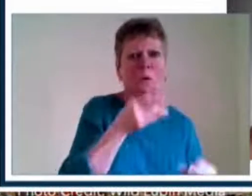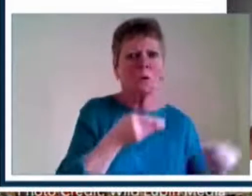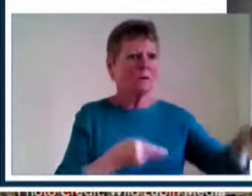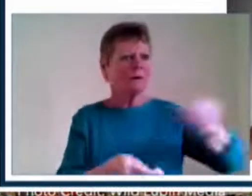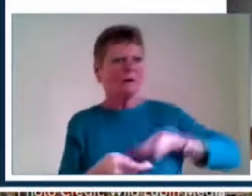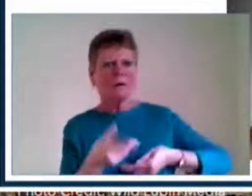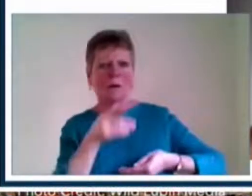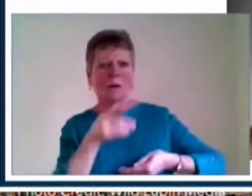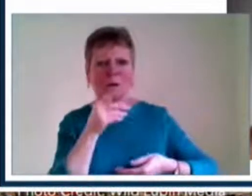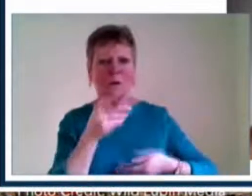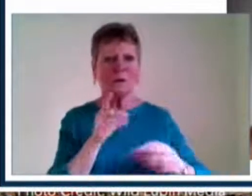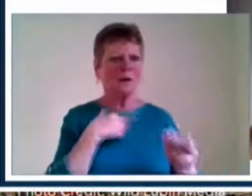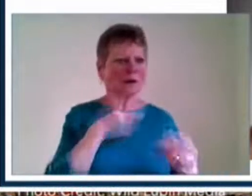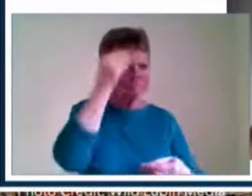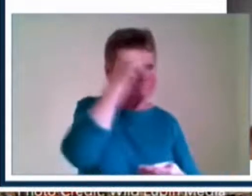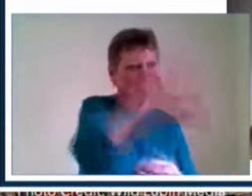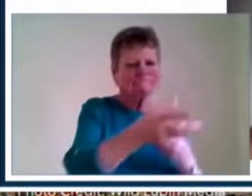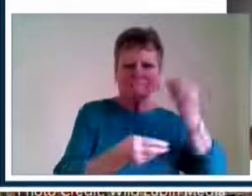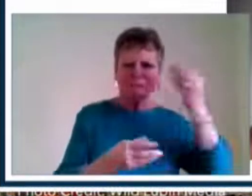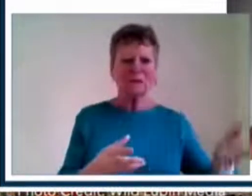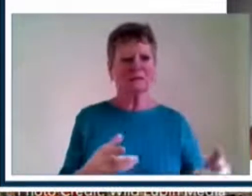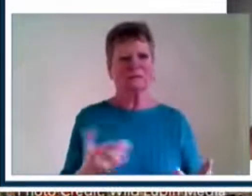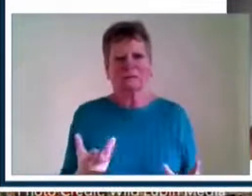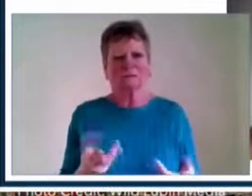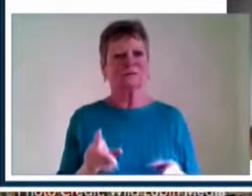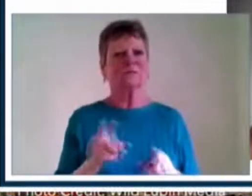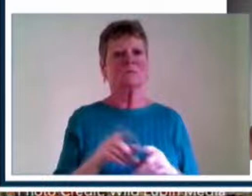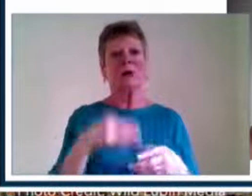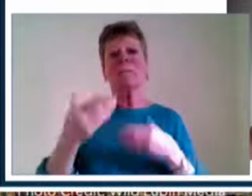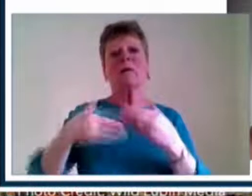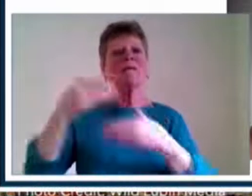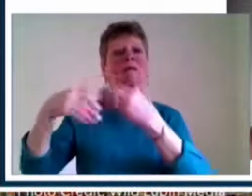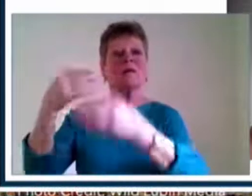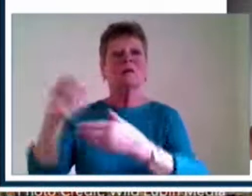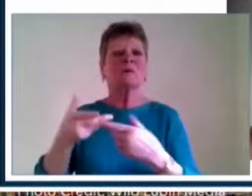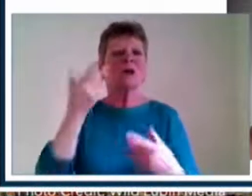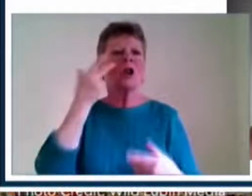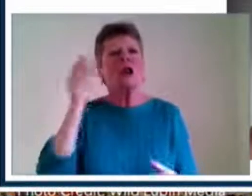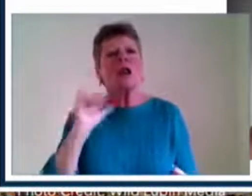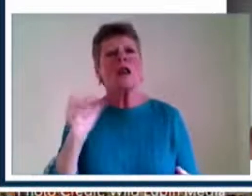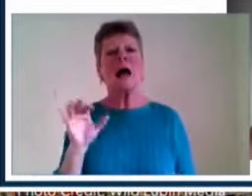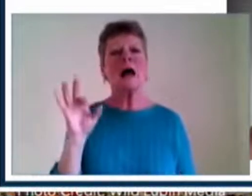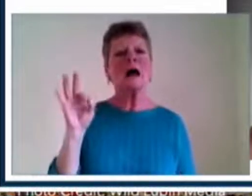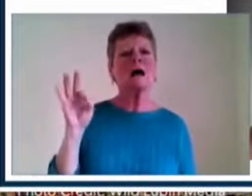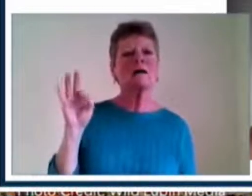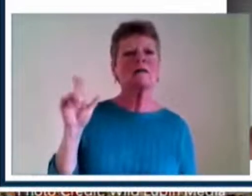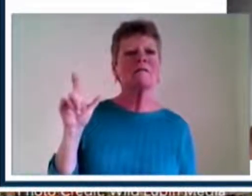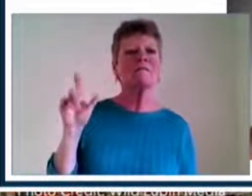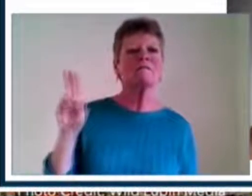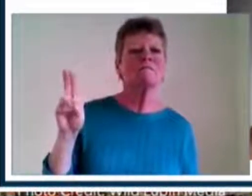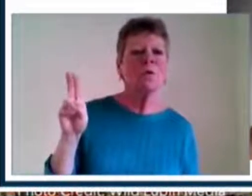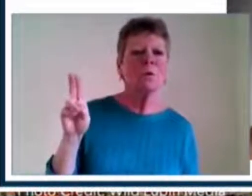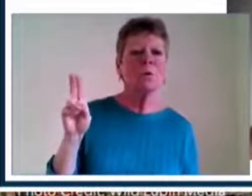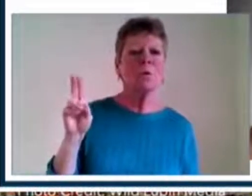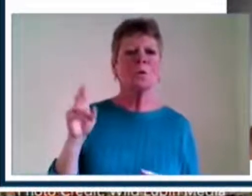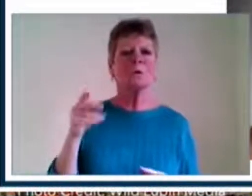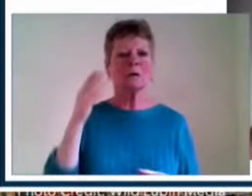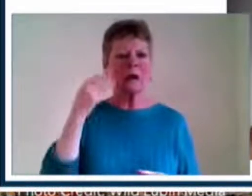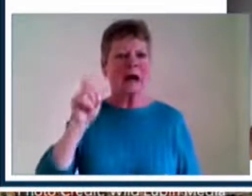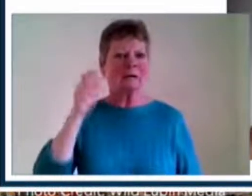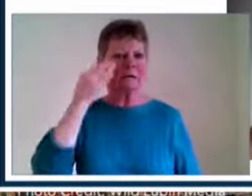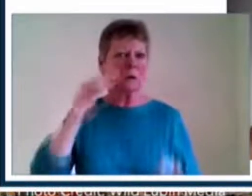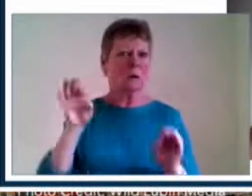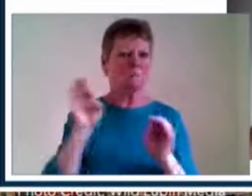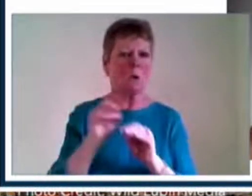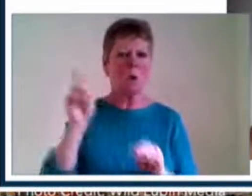where we have an approach to testing much more like influenza, where it's really only where it's clinically important to know what virus somebody has